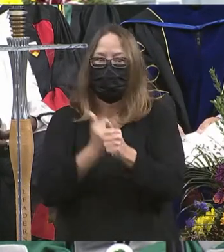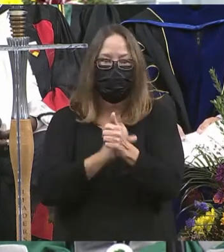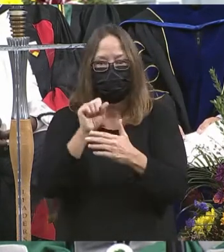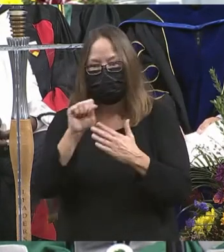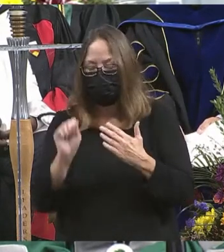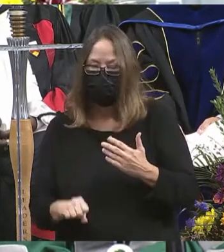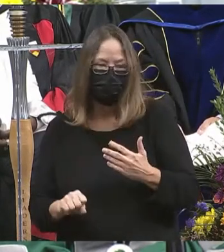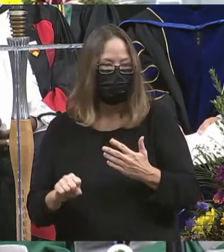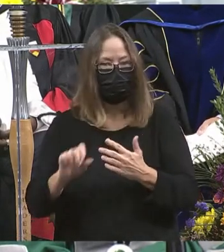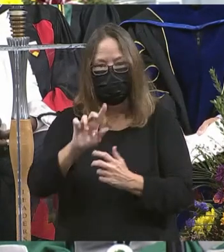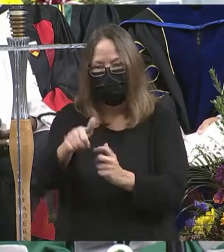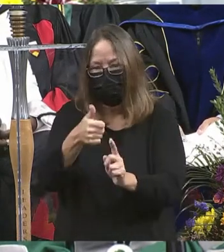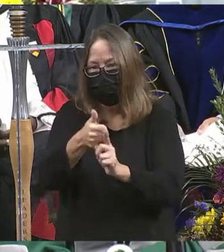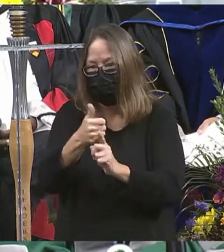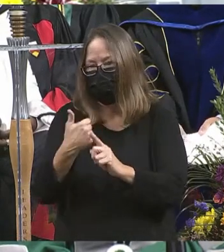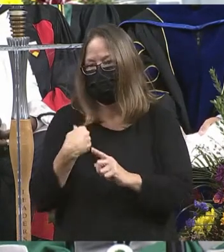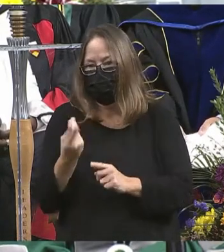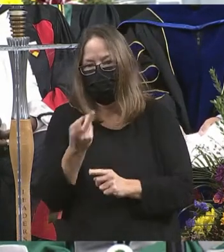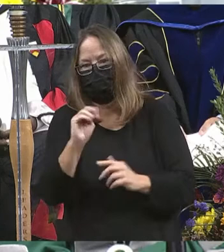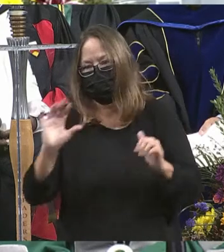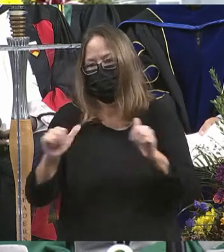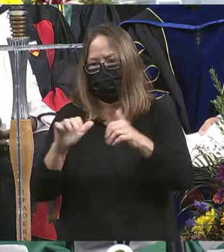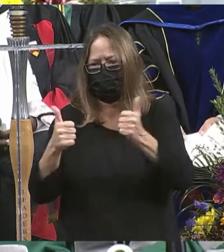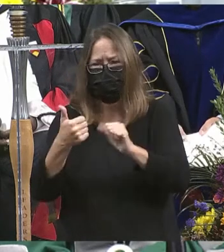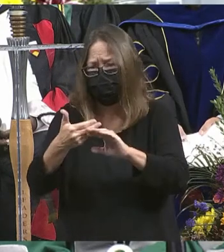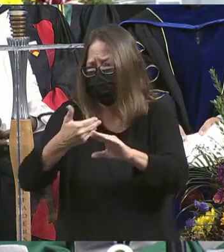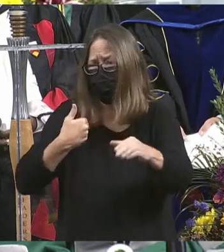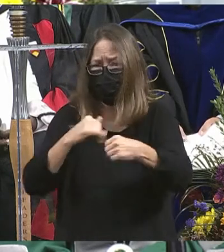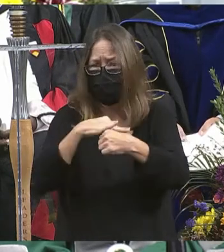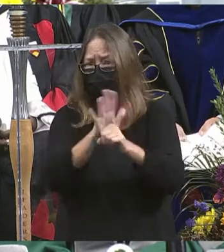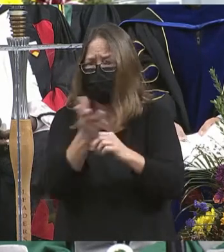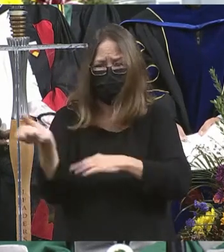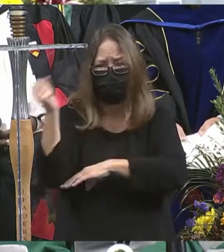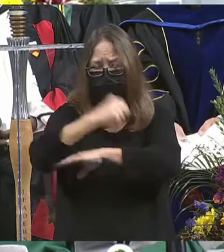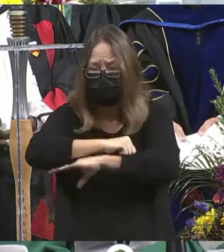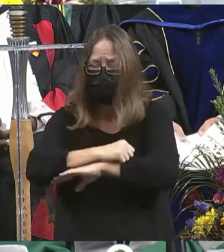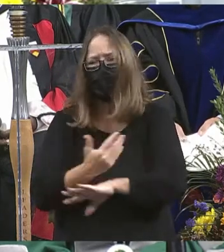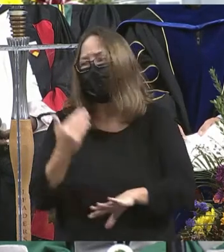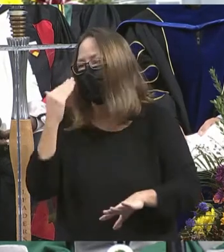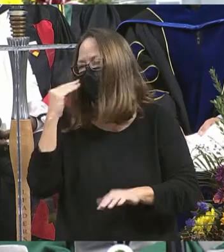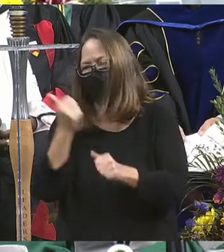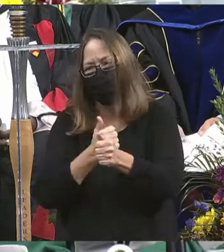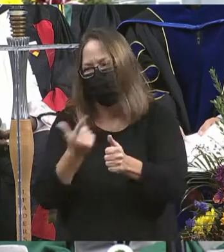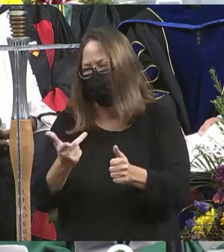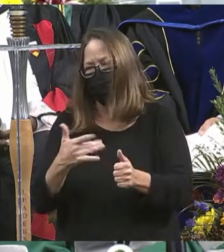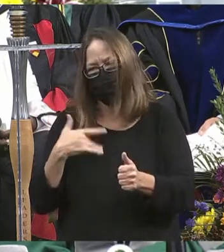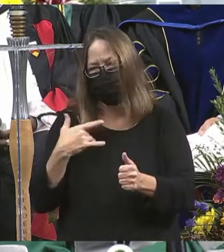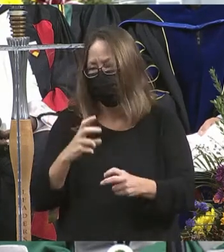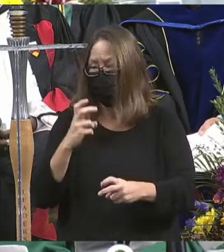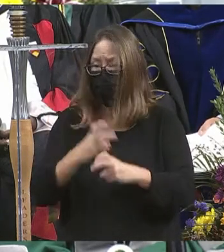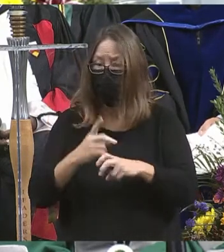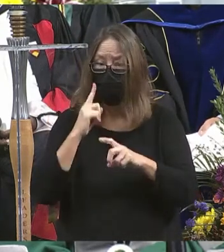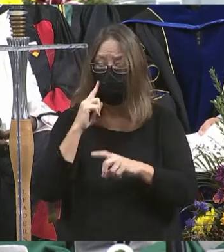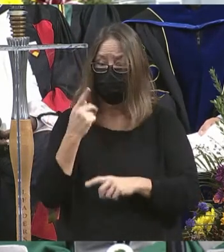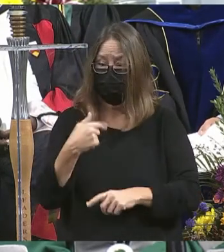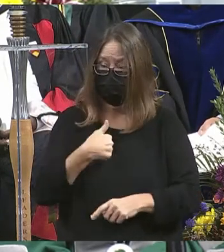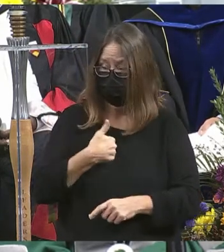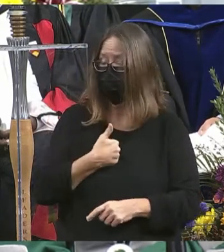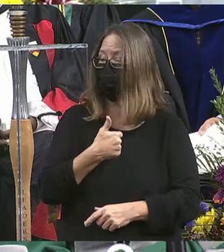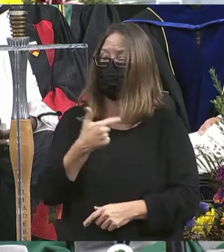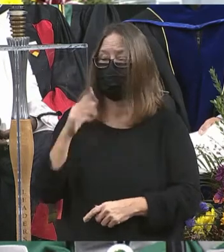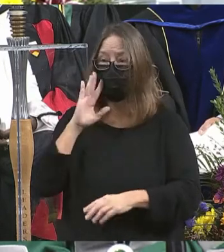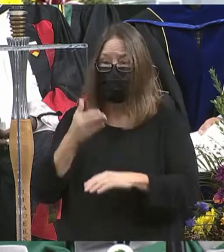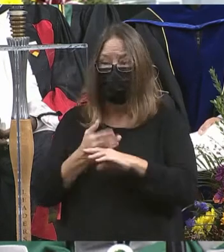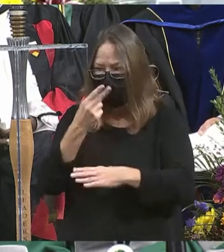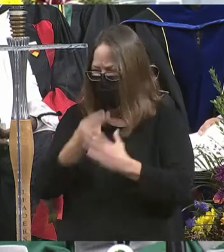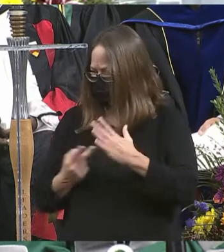its own turmoil, even before the COVID shutdown, which I know for everyone was hard. But for me and my daughter, both having to go to